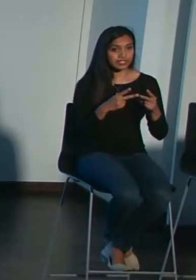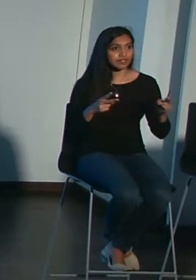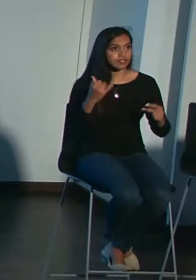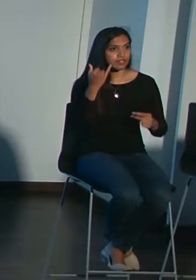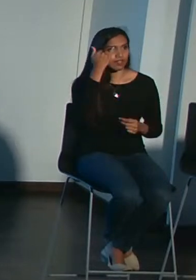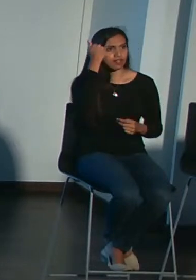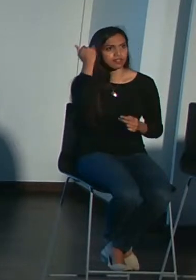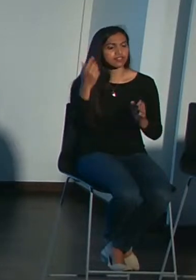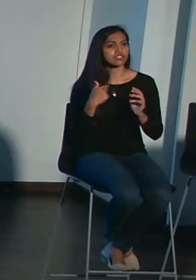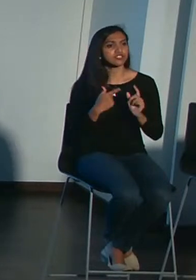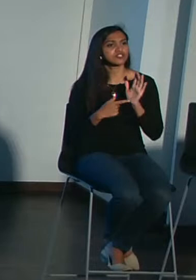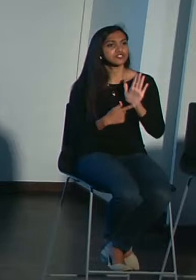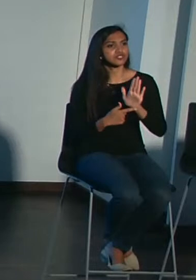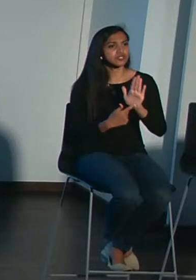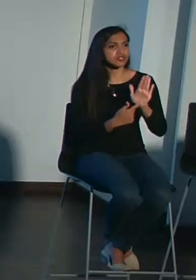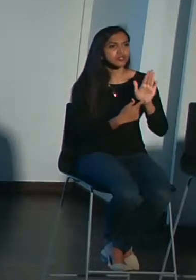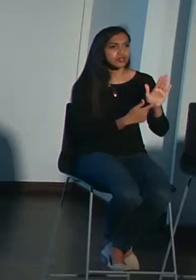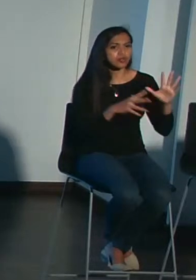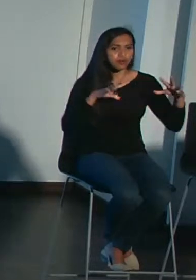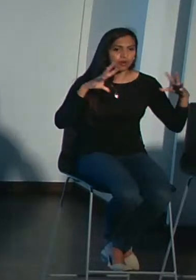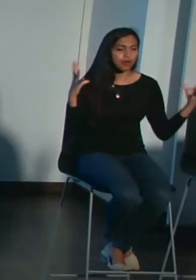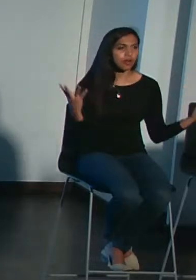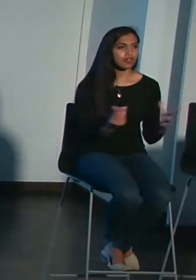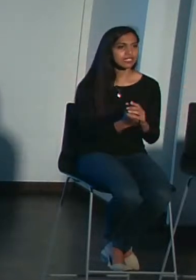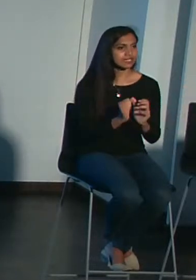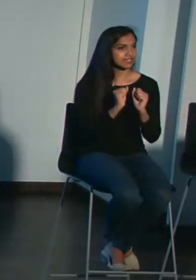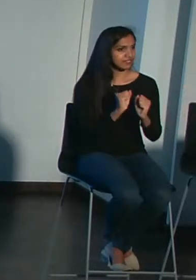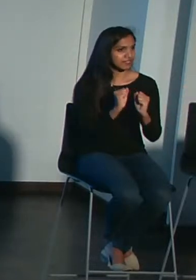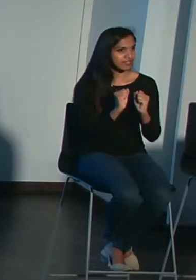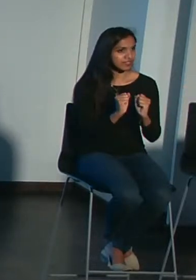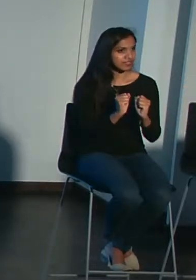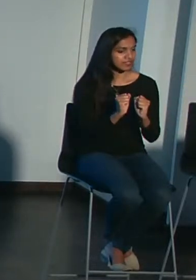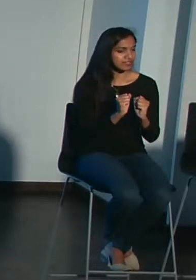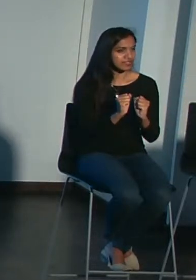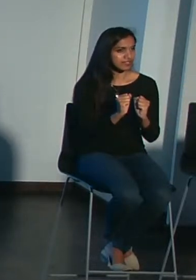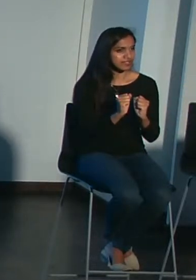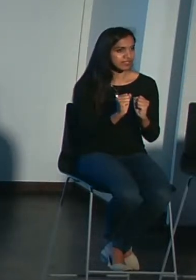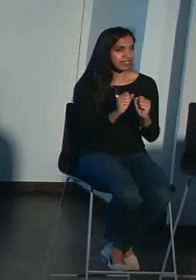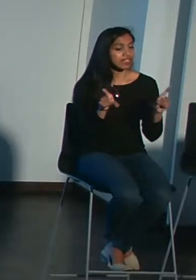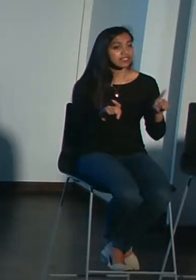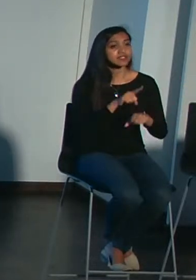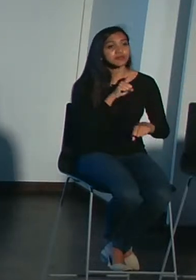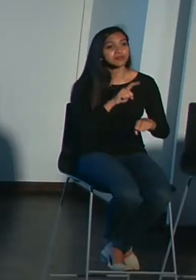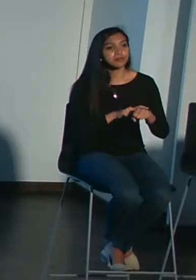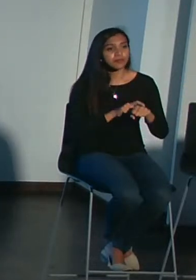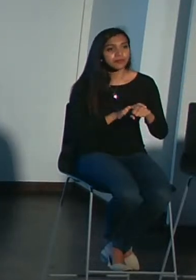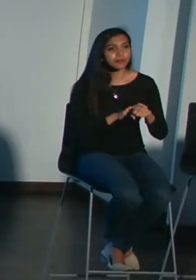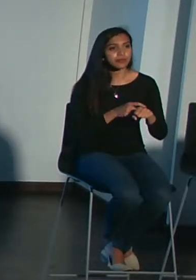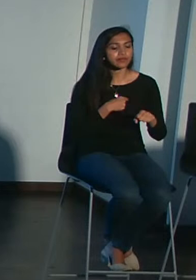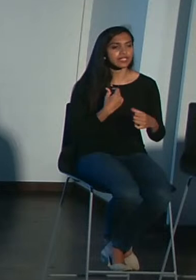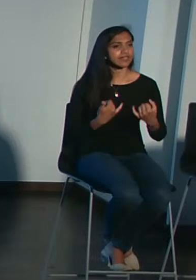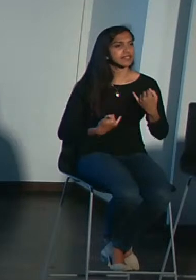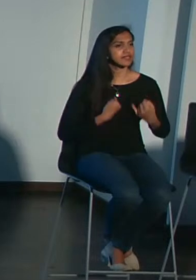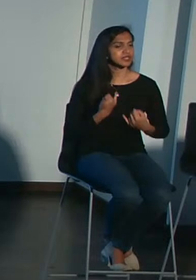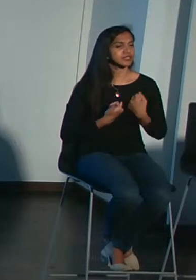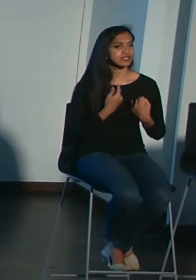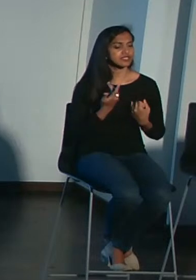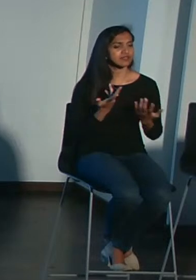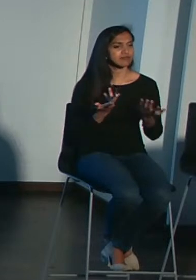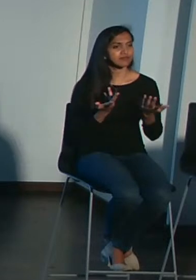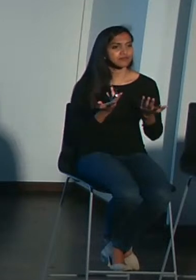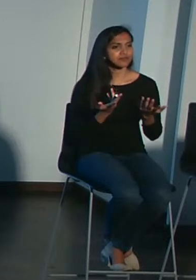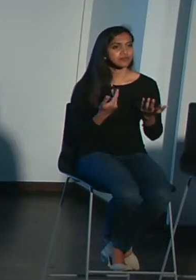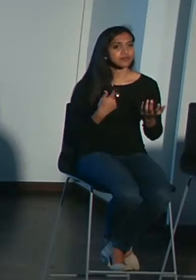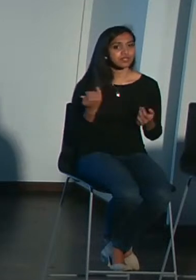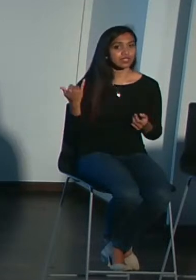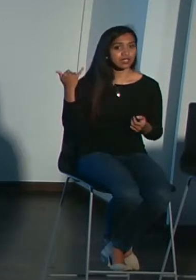as possible. You want diversity and so on. And at the same time, I think what I'm interested in personally and where I'm